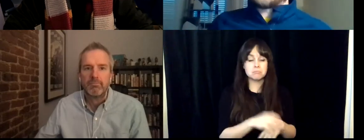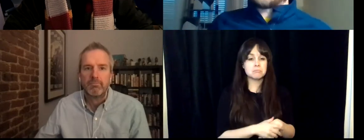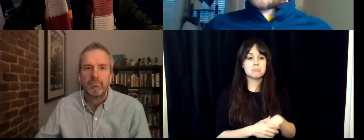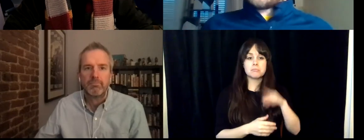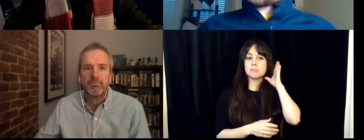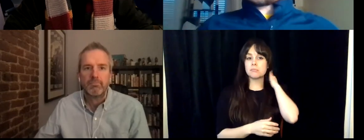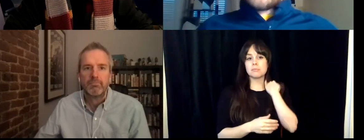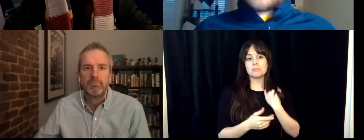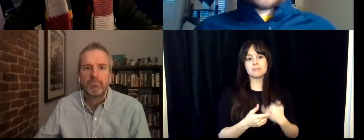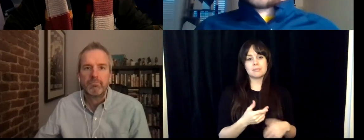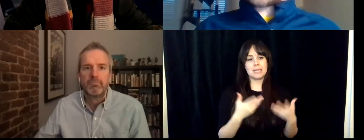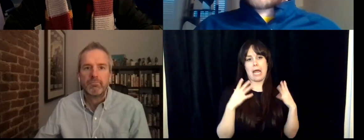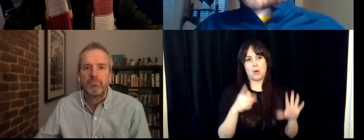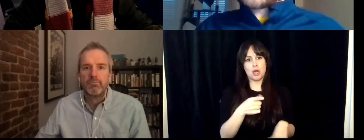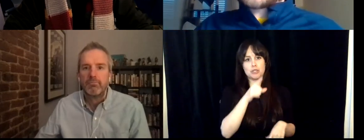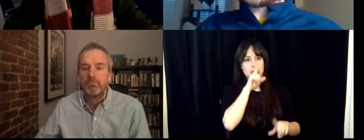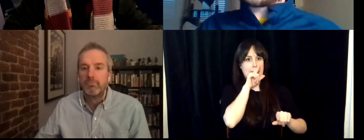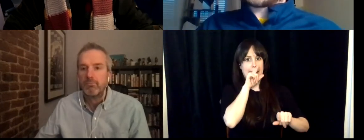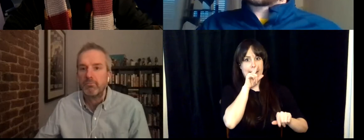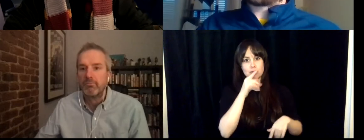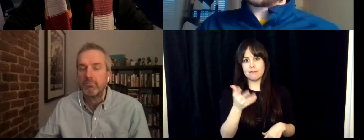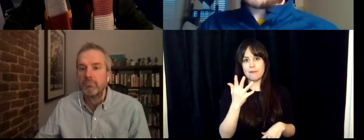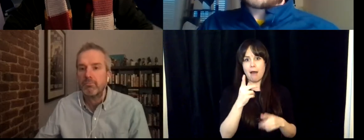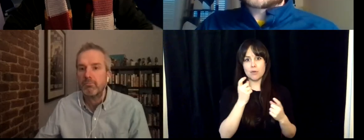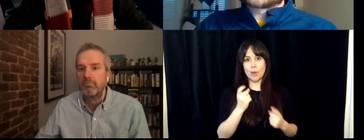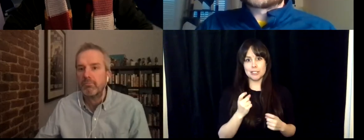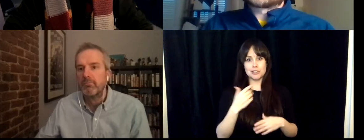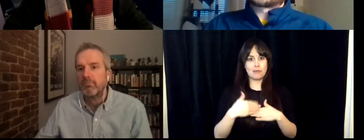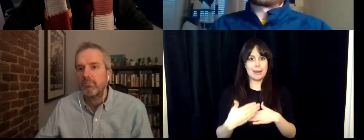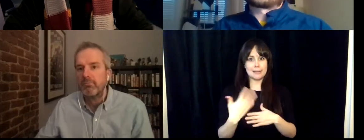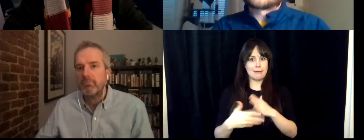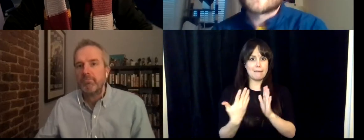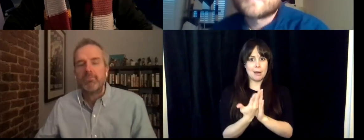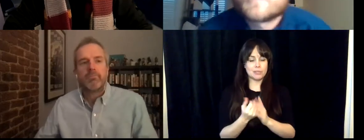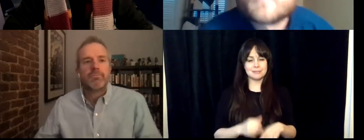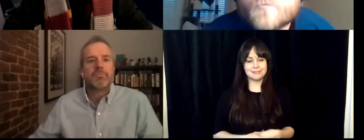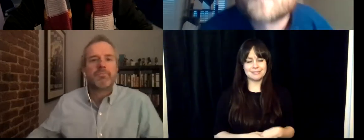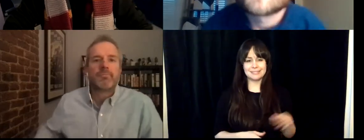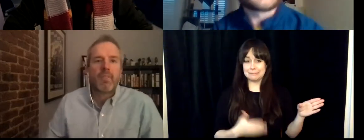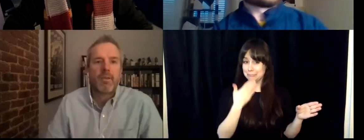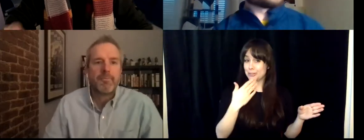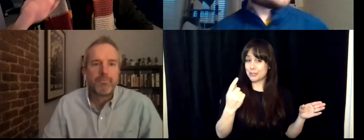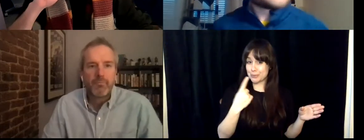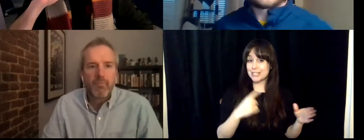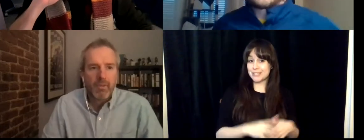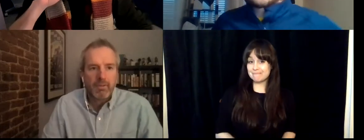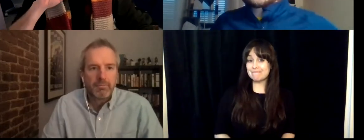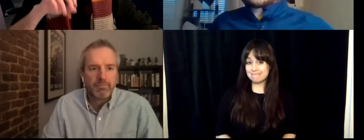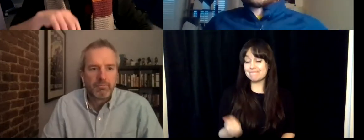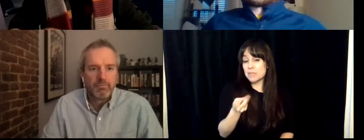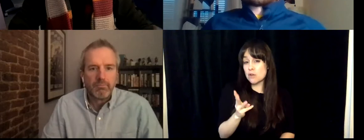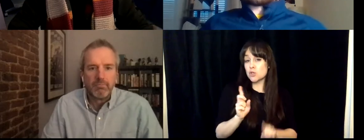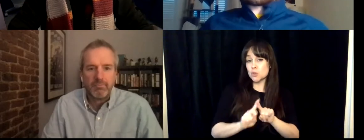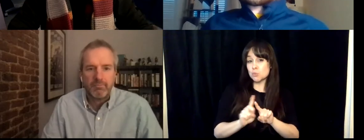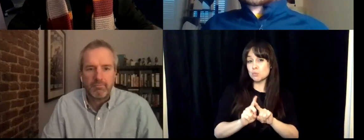so you're not spending the next 5 hours answering questions? Like, that's actually a good folks. That's actually a good question. There are some gaming